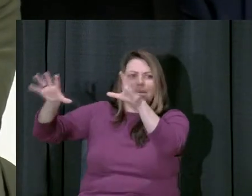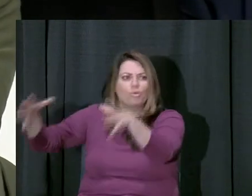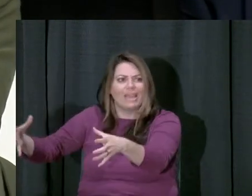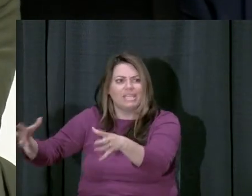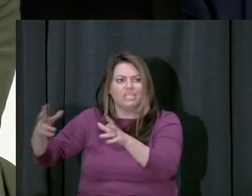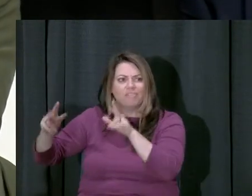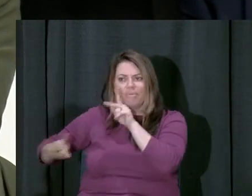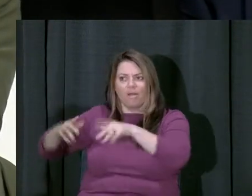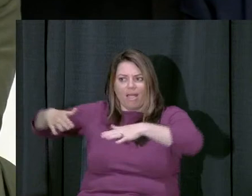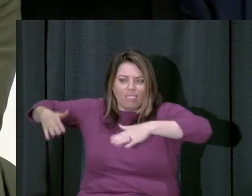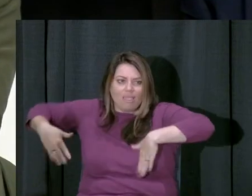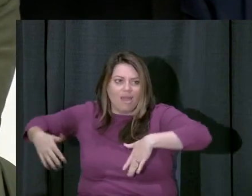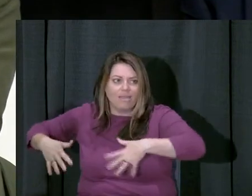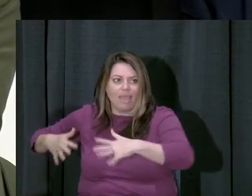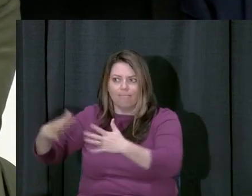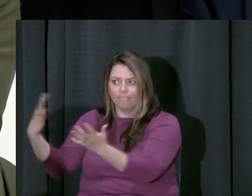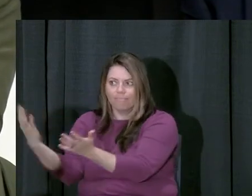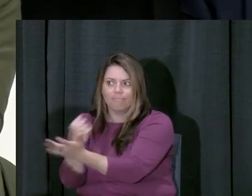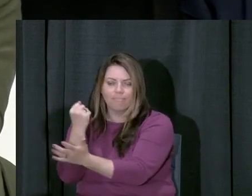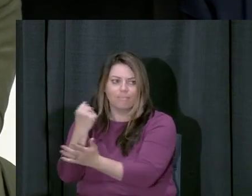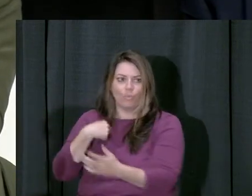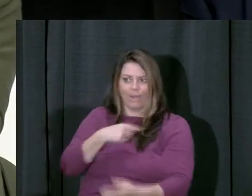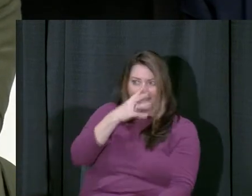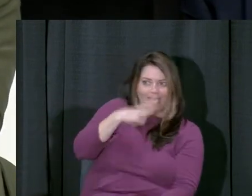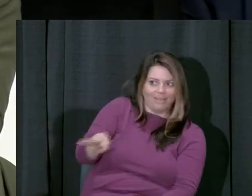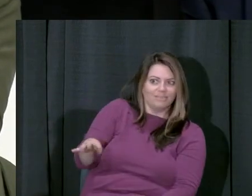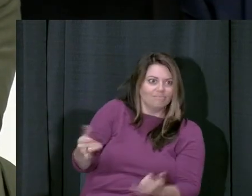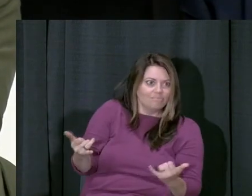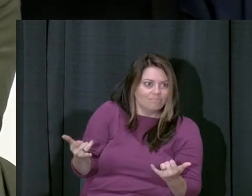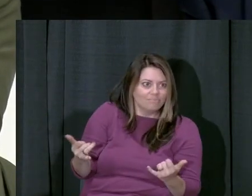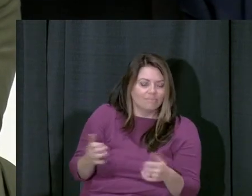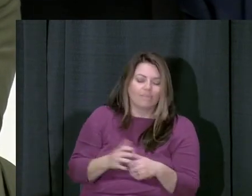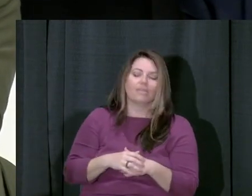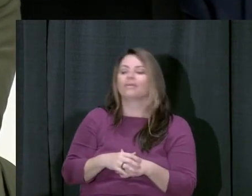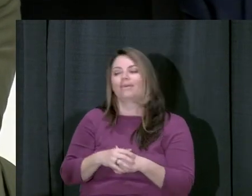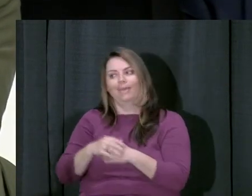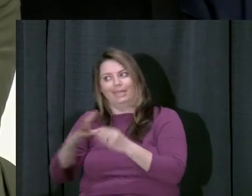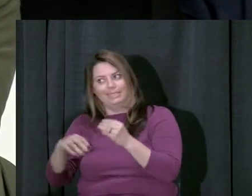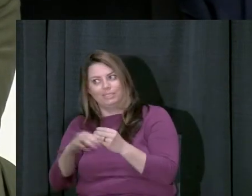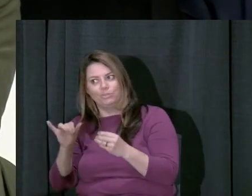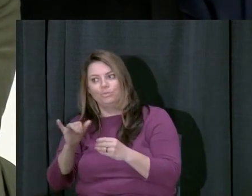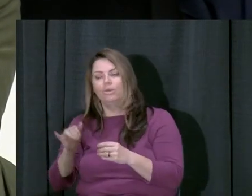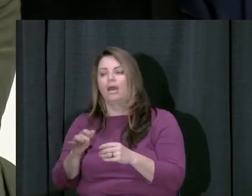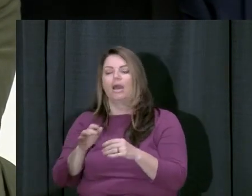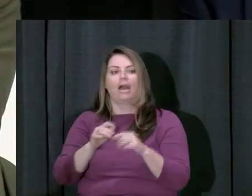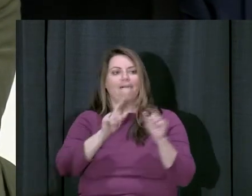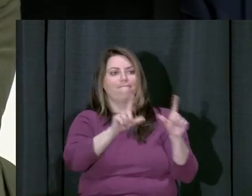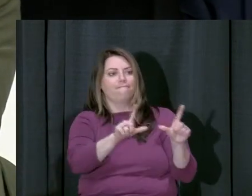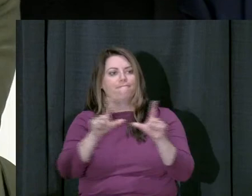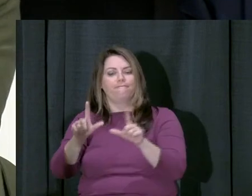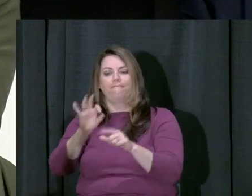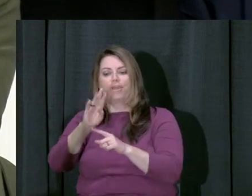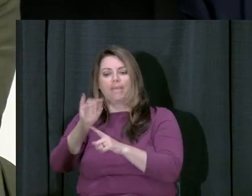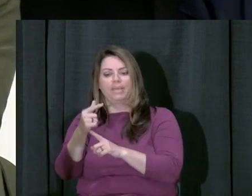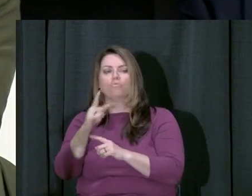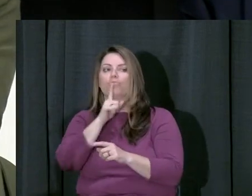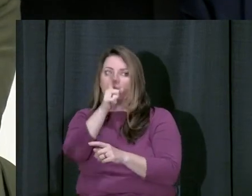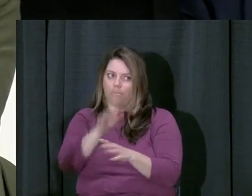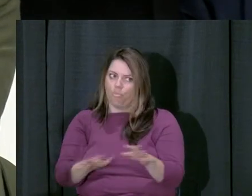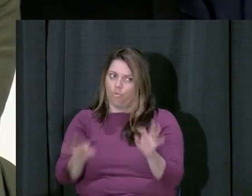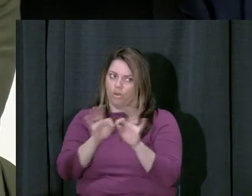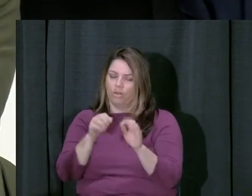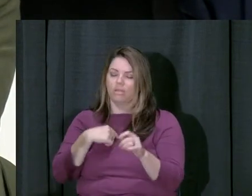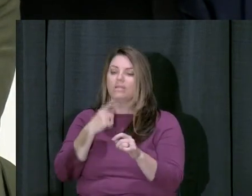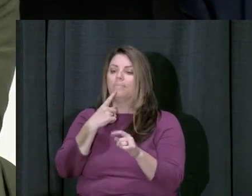being tapped into that we're neglecting? And in addition to that, you know, framing is really important, like I mentioned already. But in